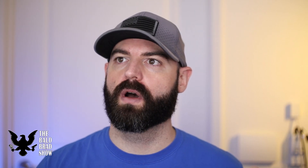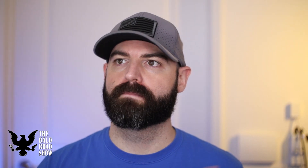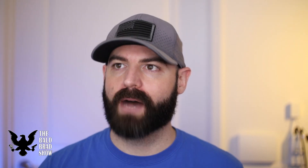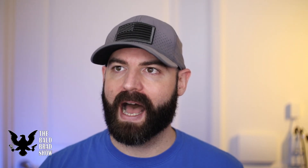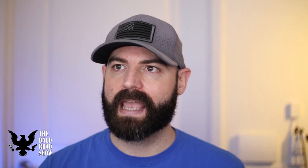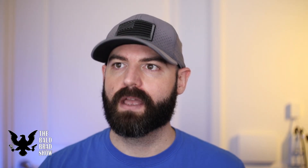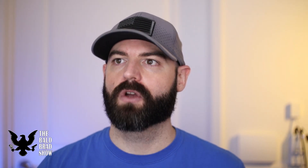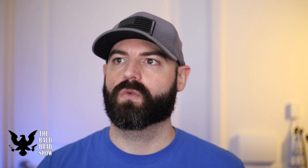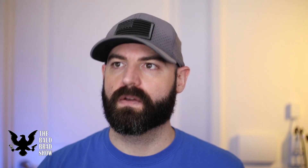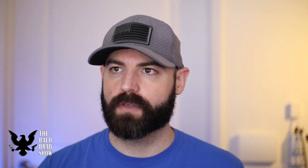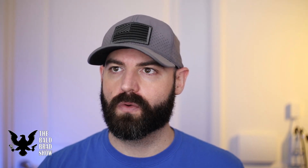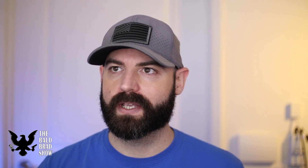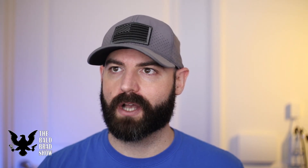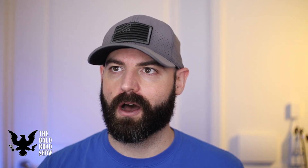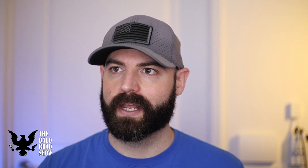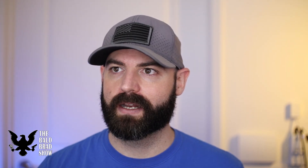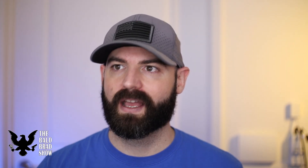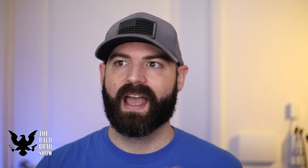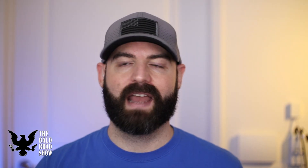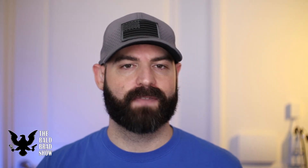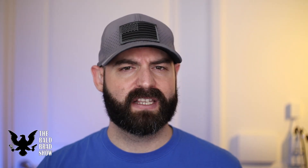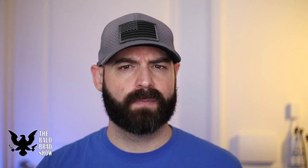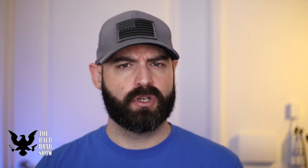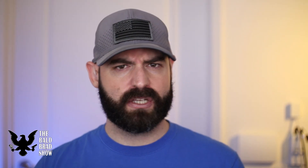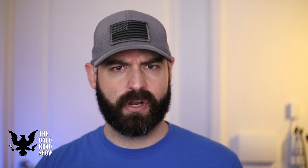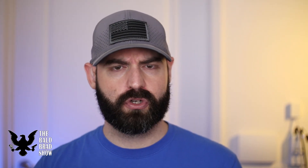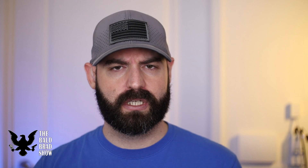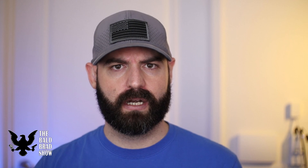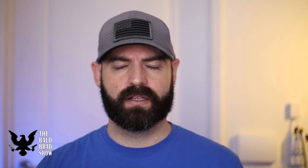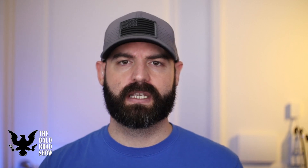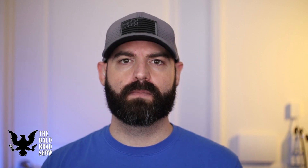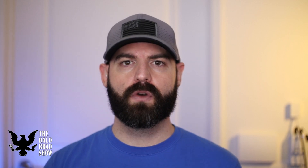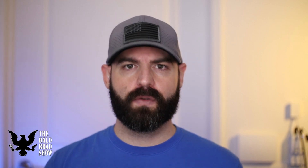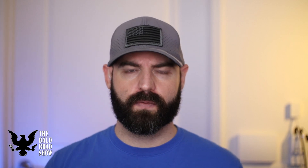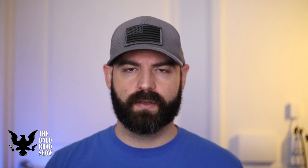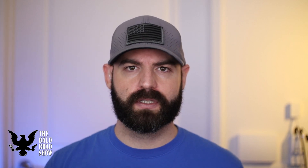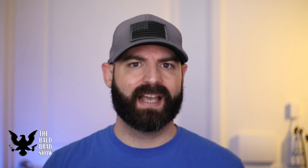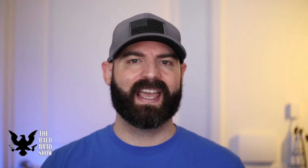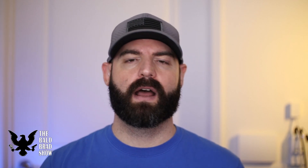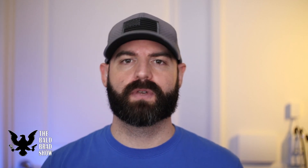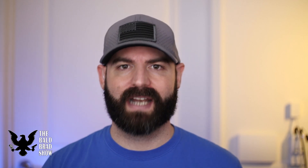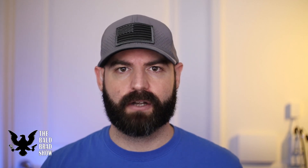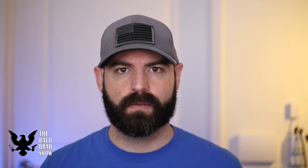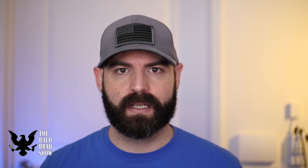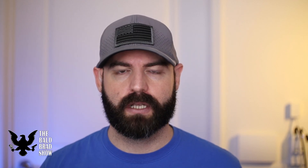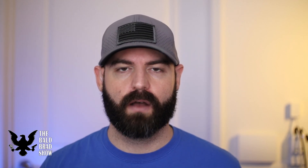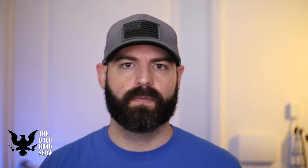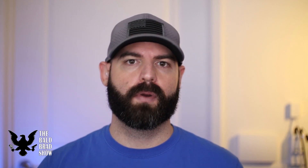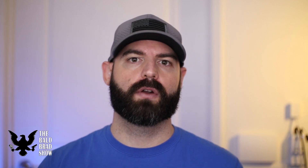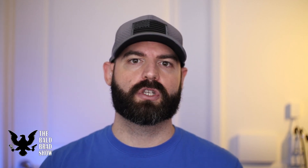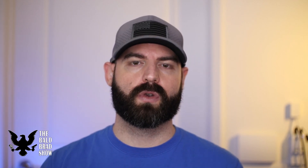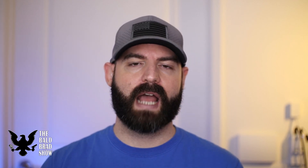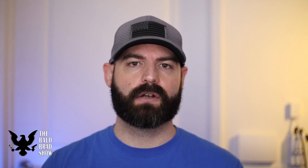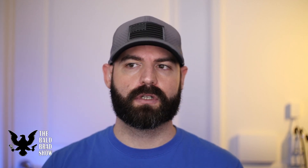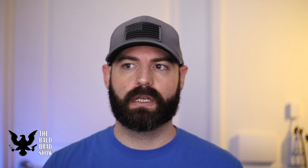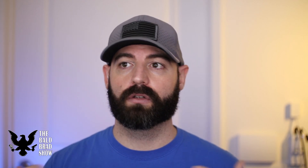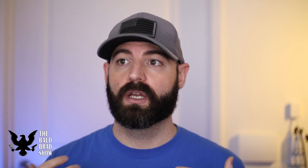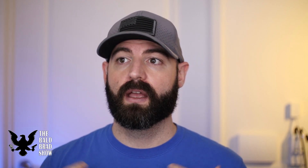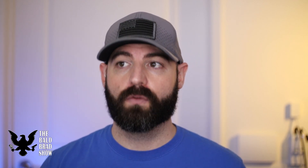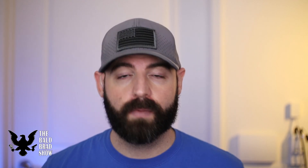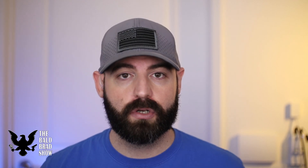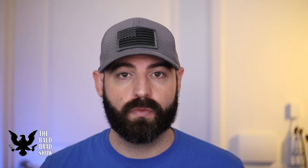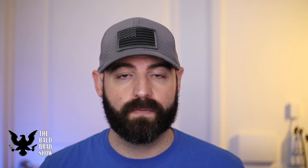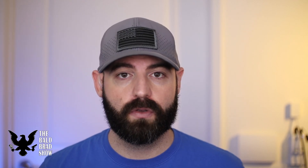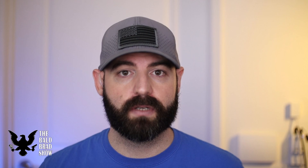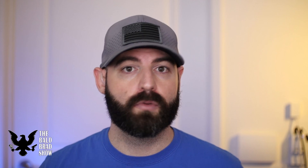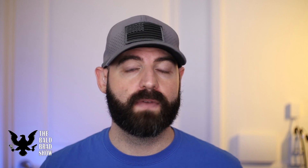you know what my review is on it. And if that's something you guys are interested in on seeing movie reviews, again, I was an actor myself, part of the Screen Actors Guild.